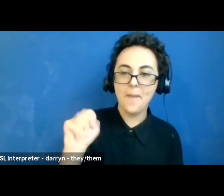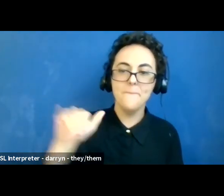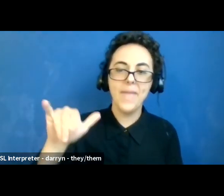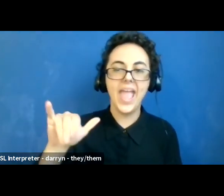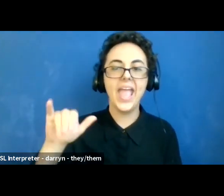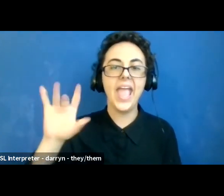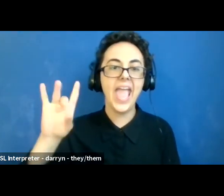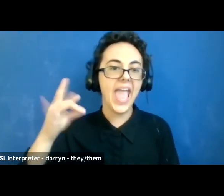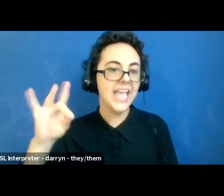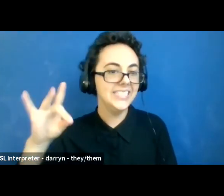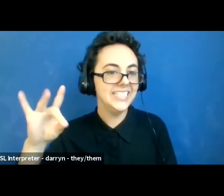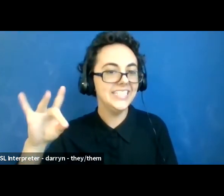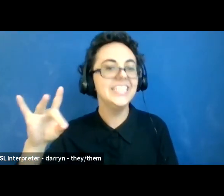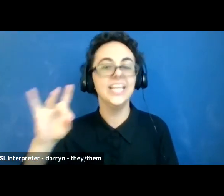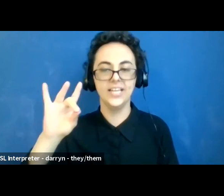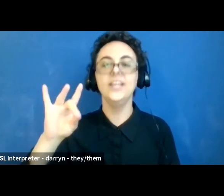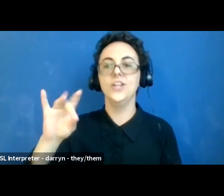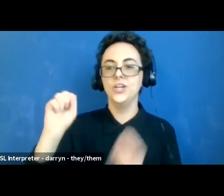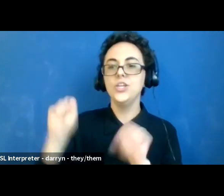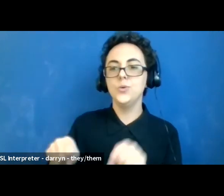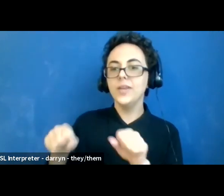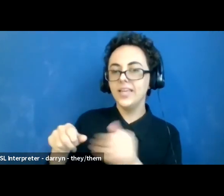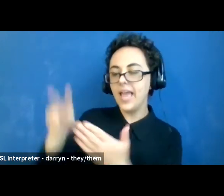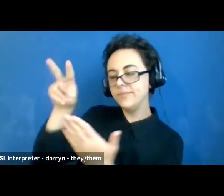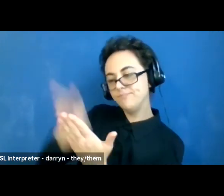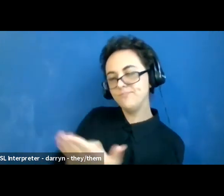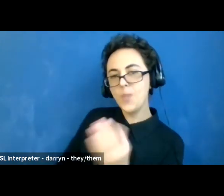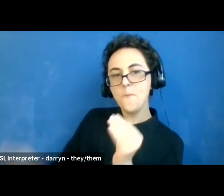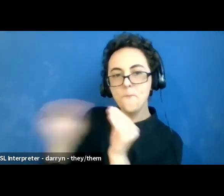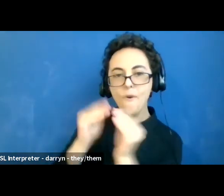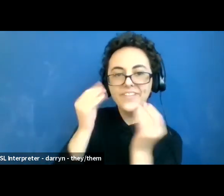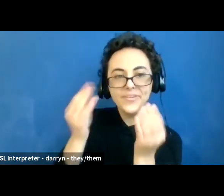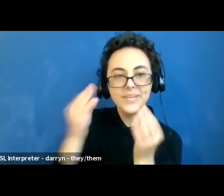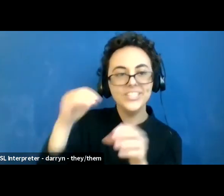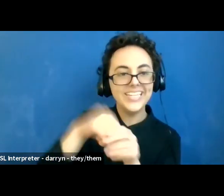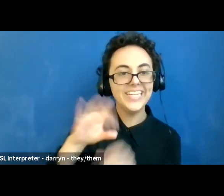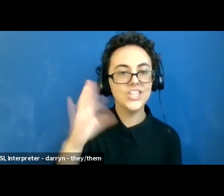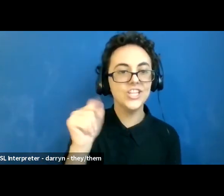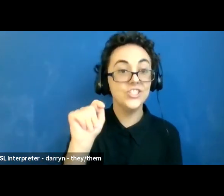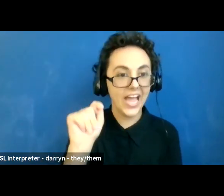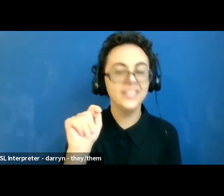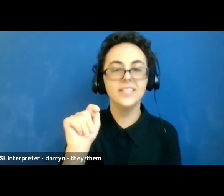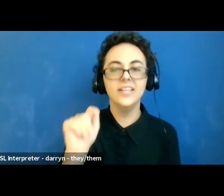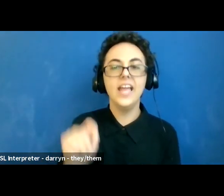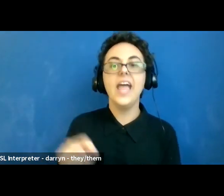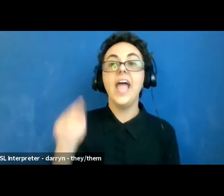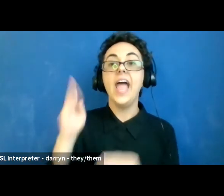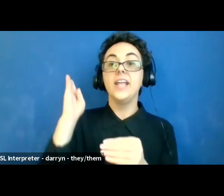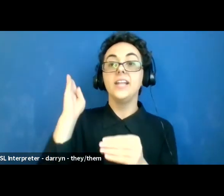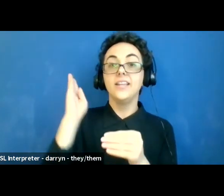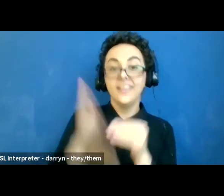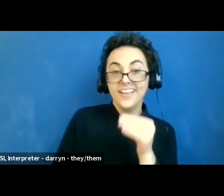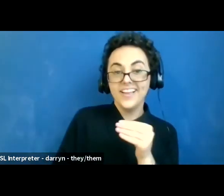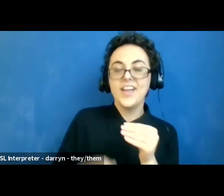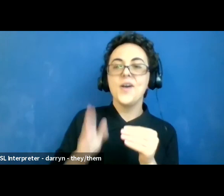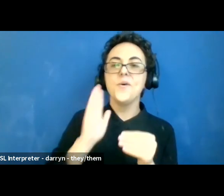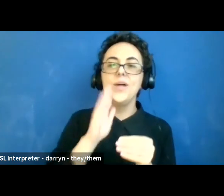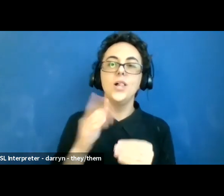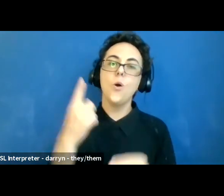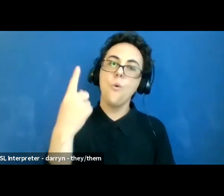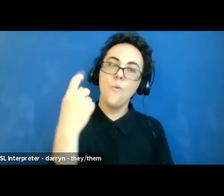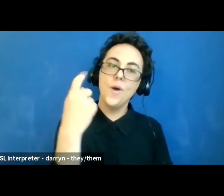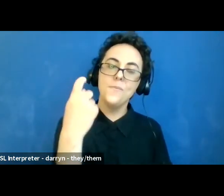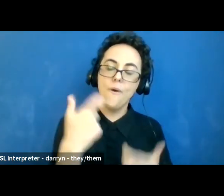more info on that in the chat. And in closing, I just want to say one big thank you again to the